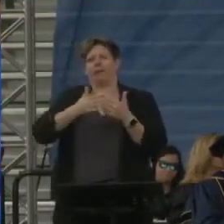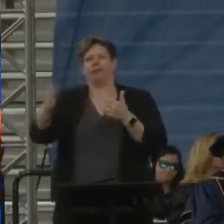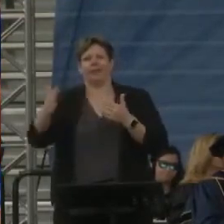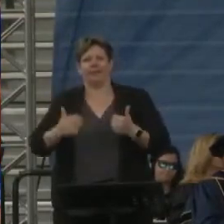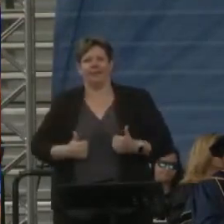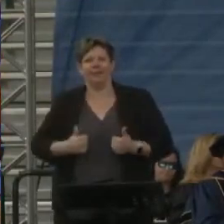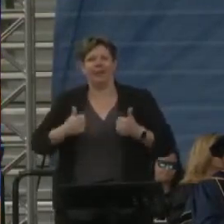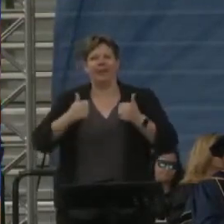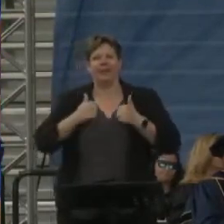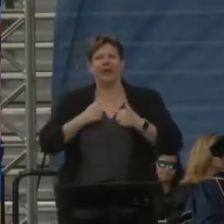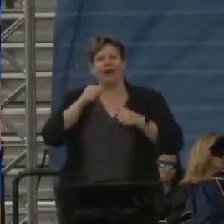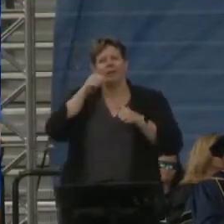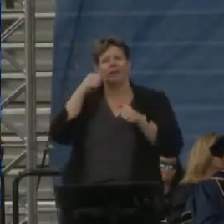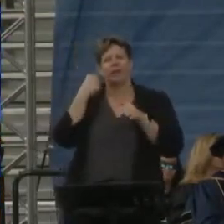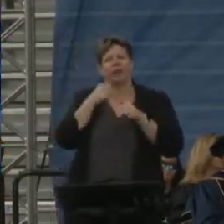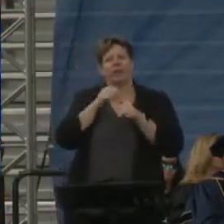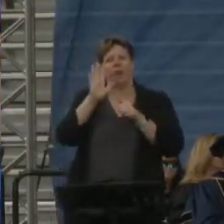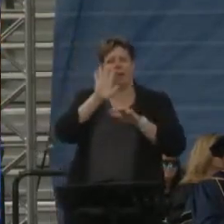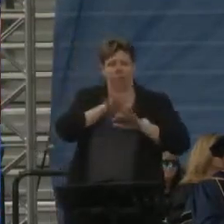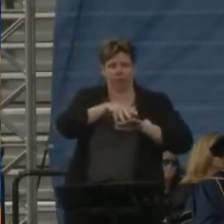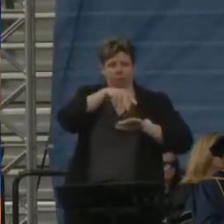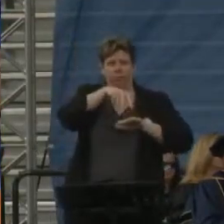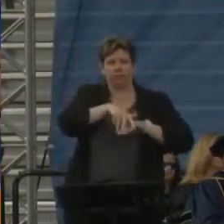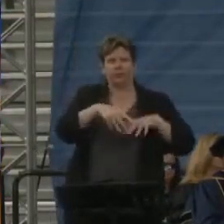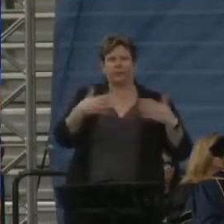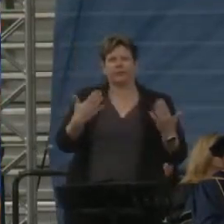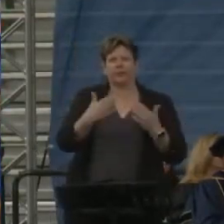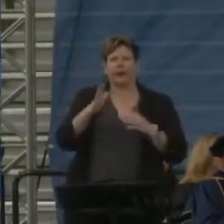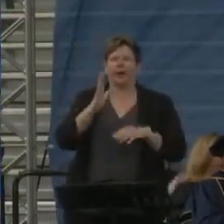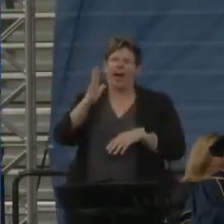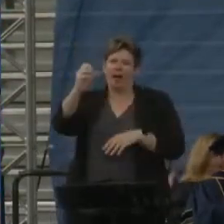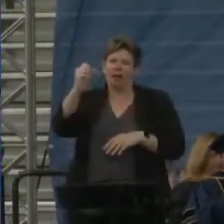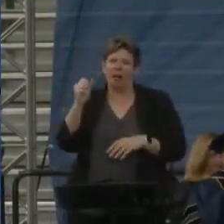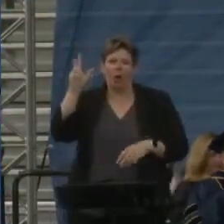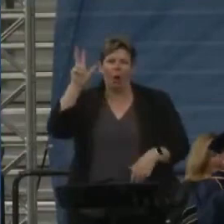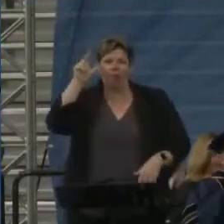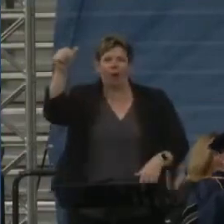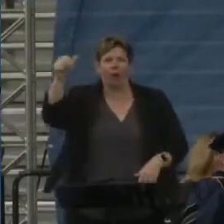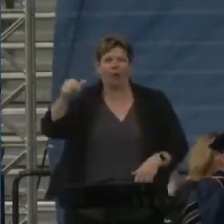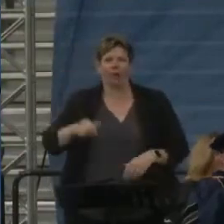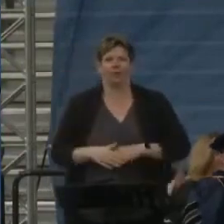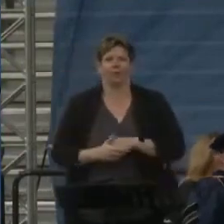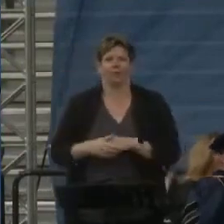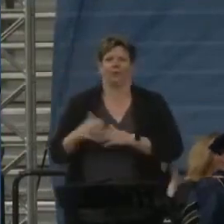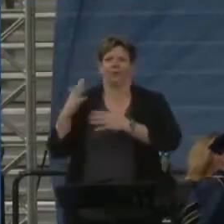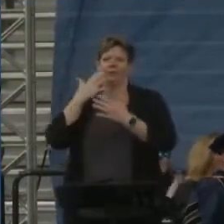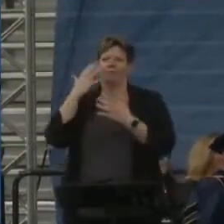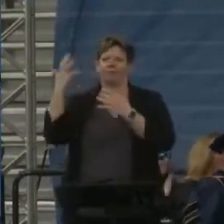lives. Remember your roots, and as always, go Broncos.